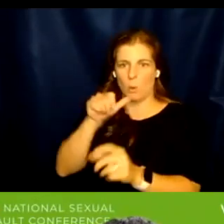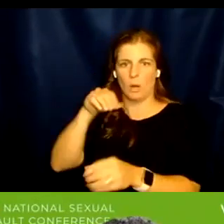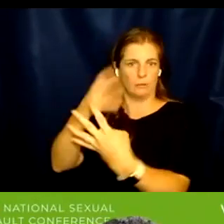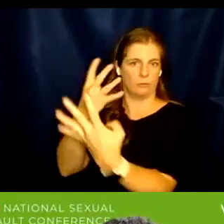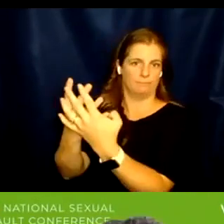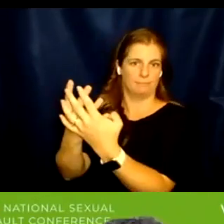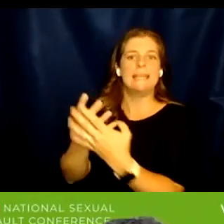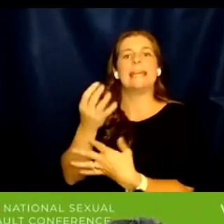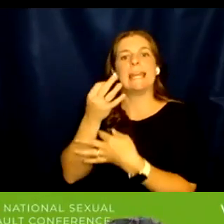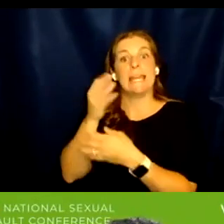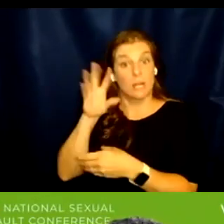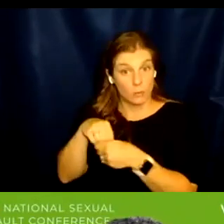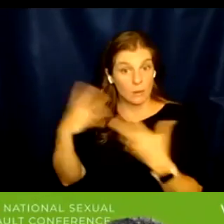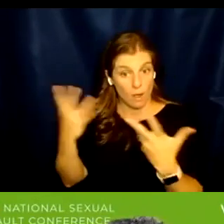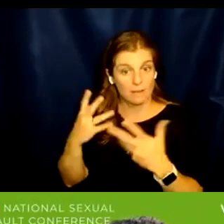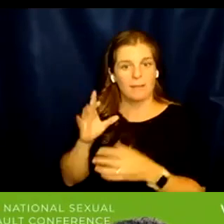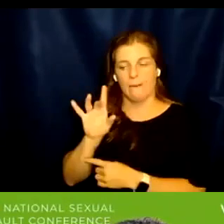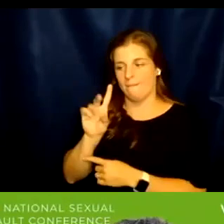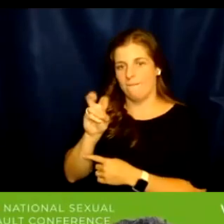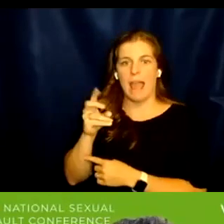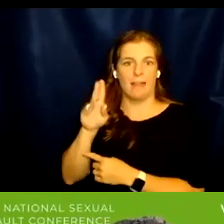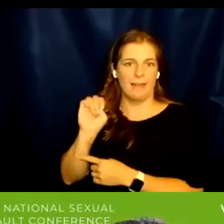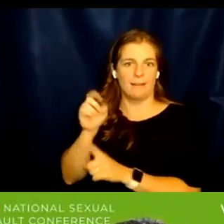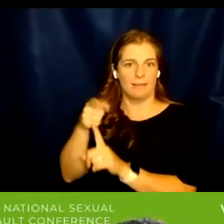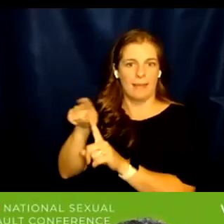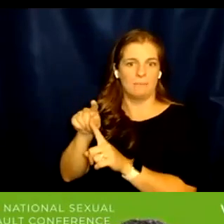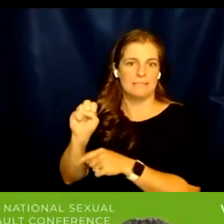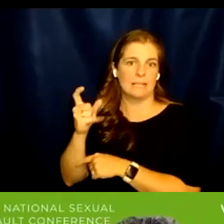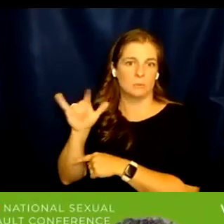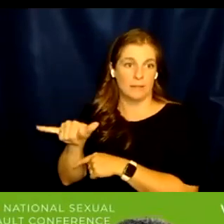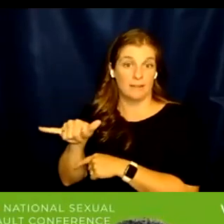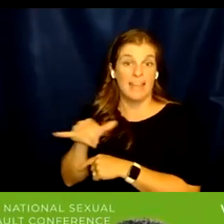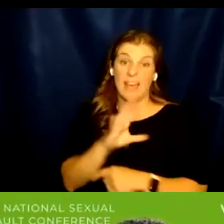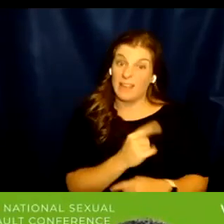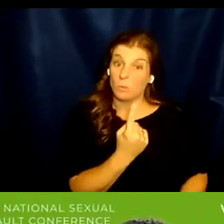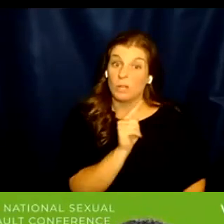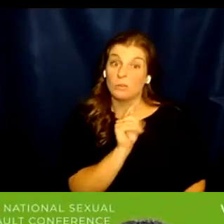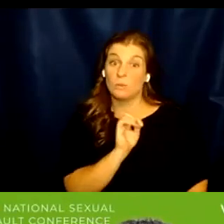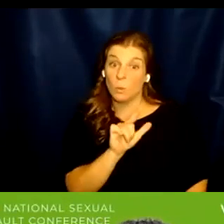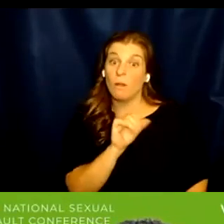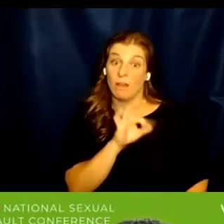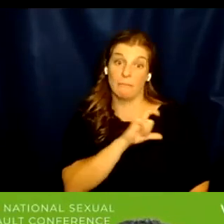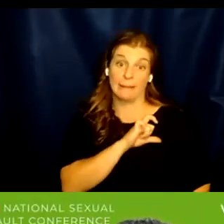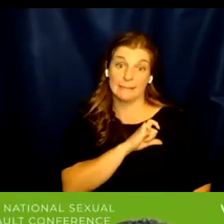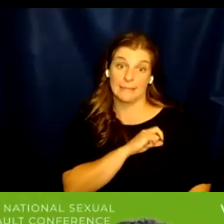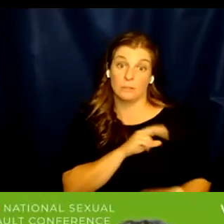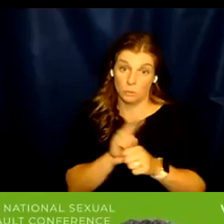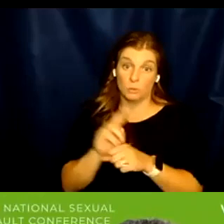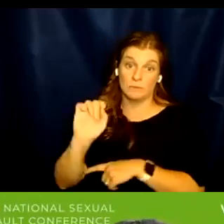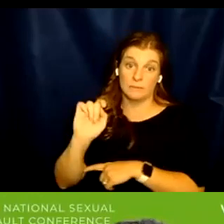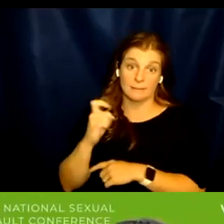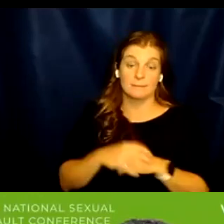them sexually. And that in fact, police sexual violence is a tool of policing. It is part of policing. And so